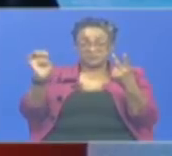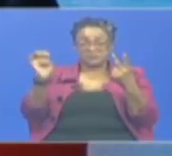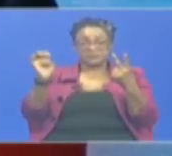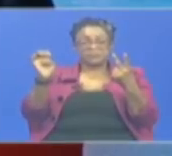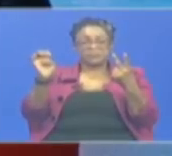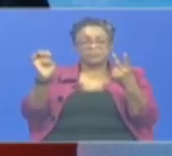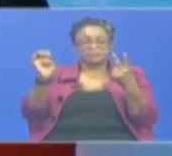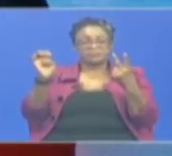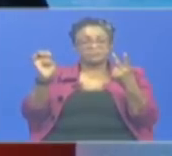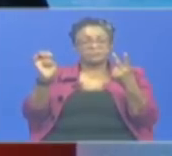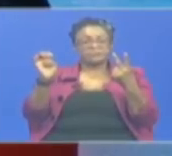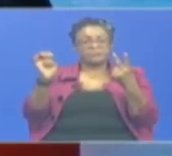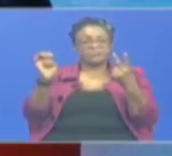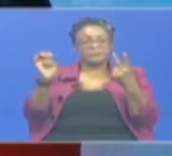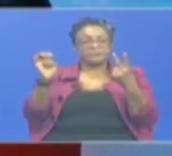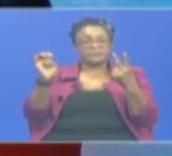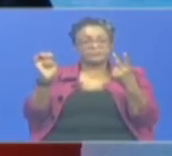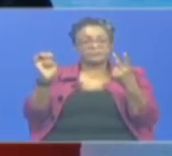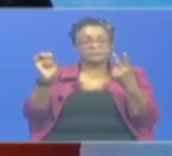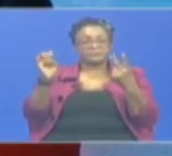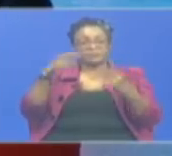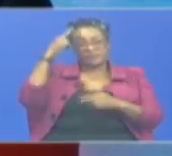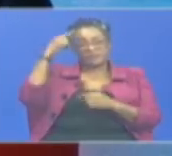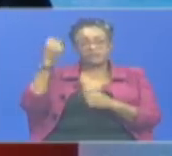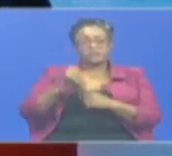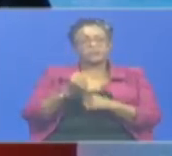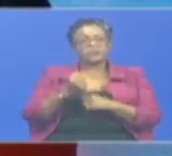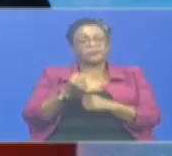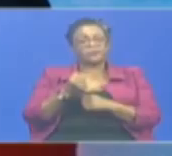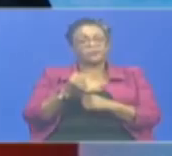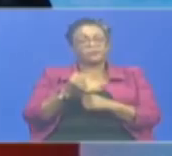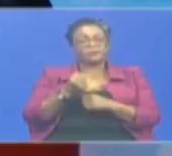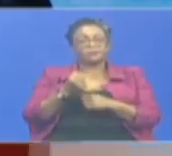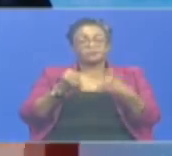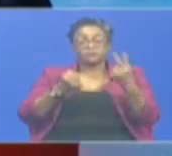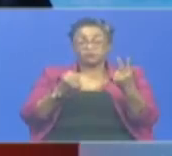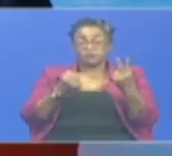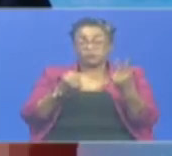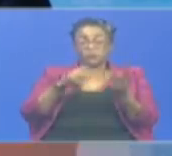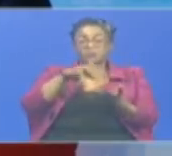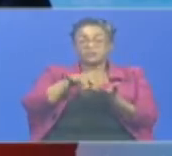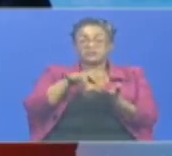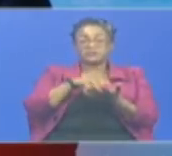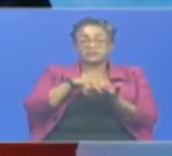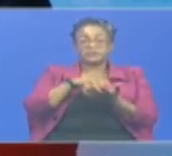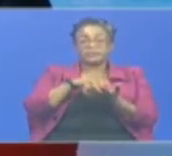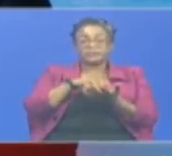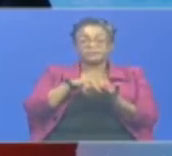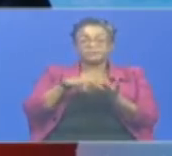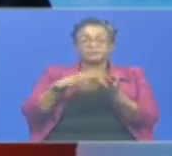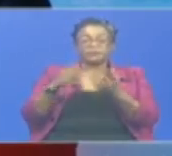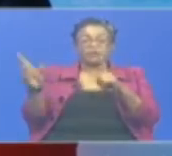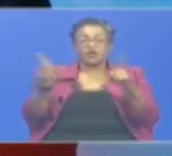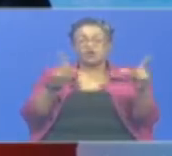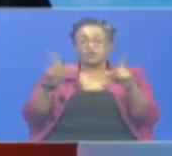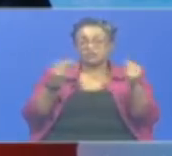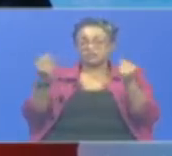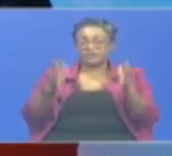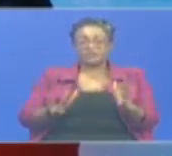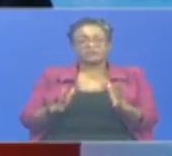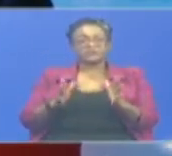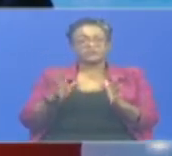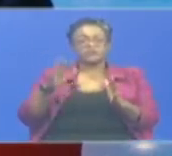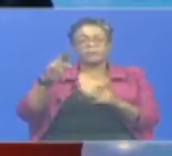sub-county. In Kajiado, the 2 cases are truck drivers from